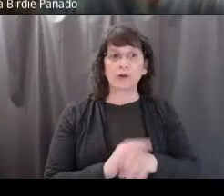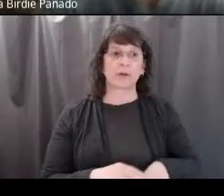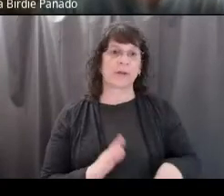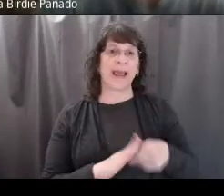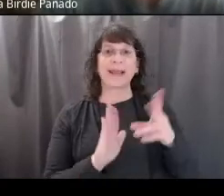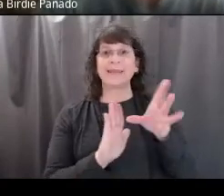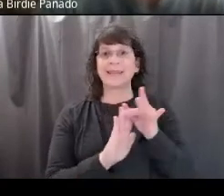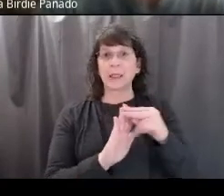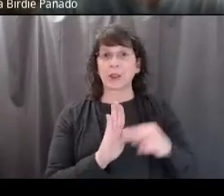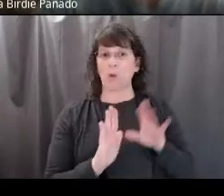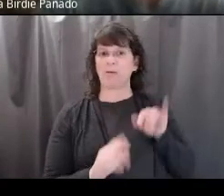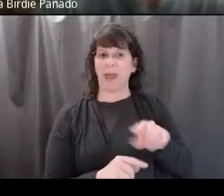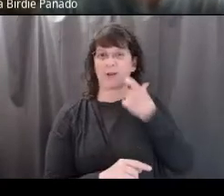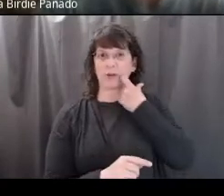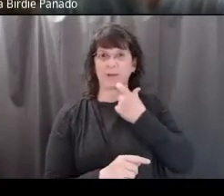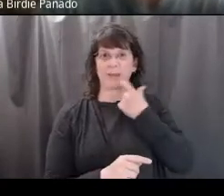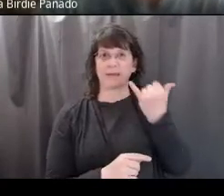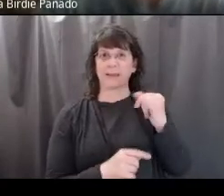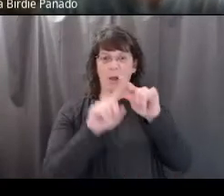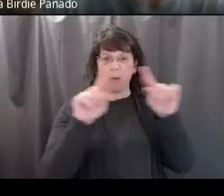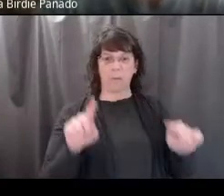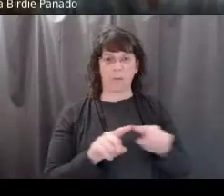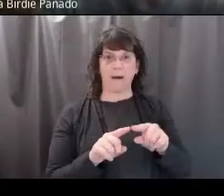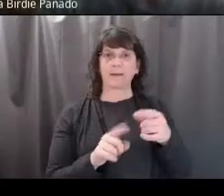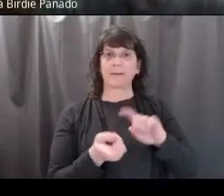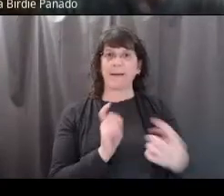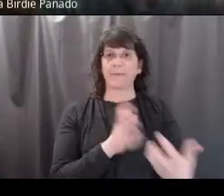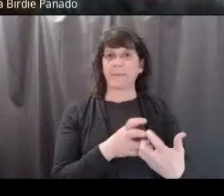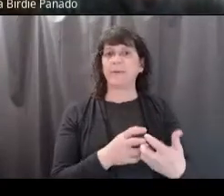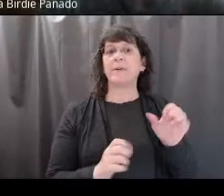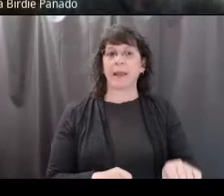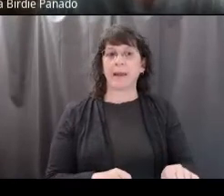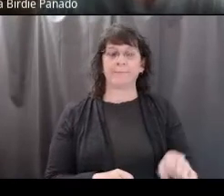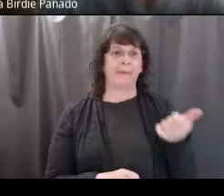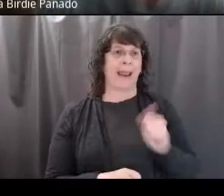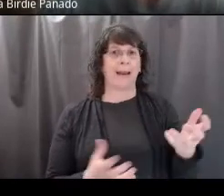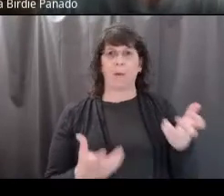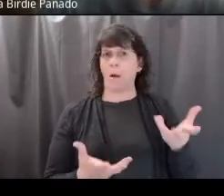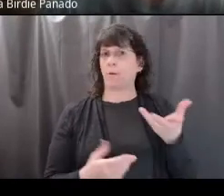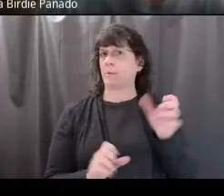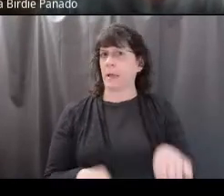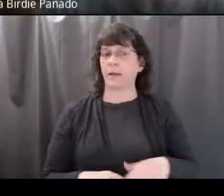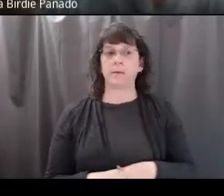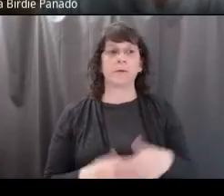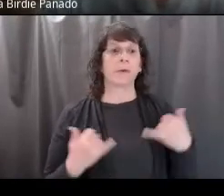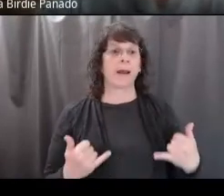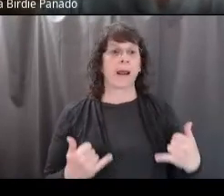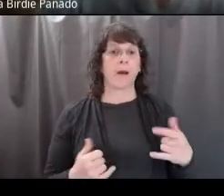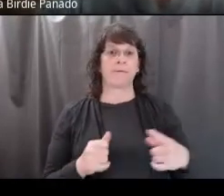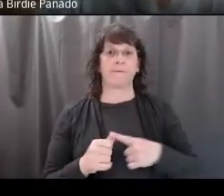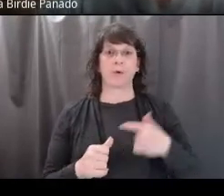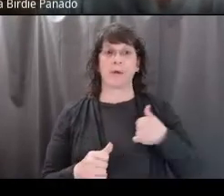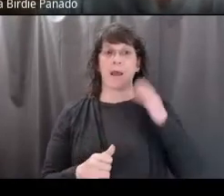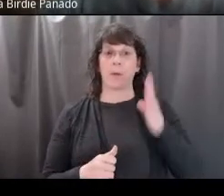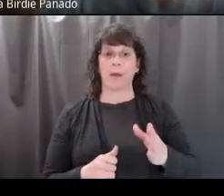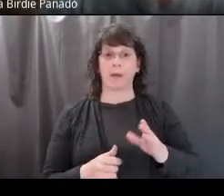sticky note, how I just did, where it says Adaptations. So you can really do anything you want. So now, first, I'm